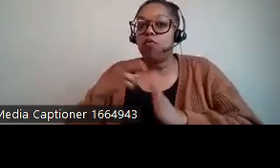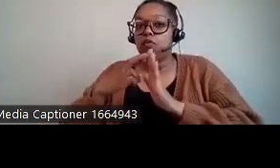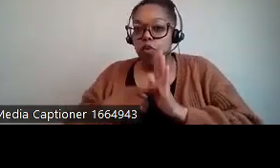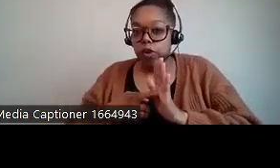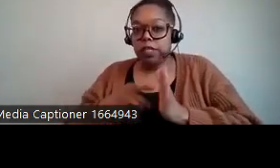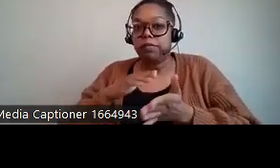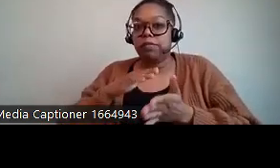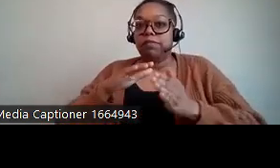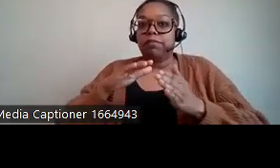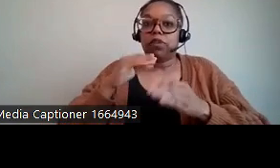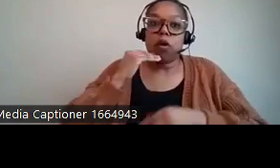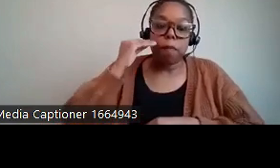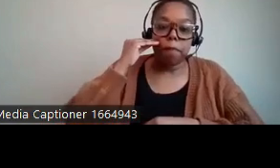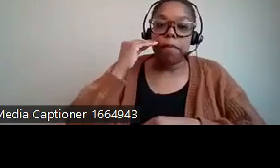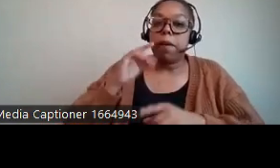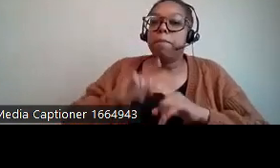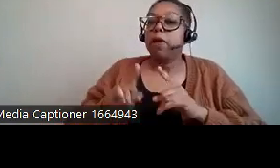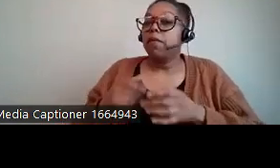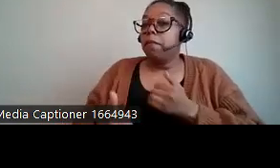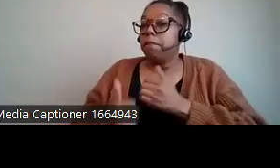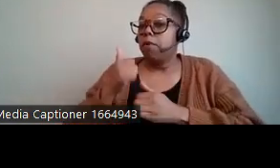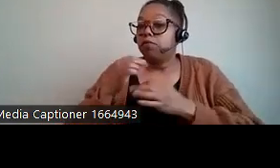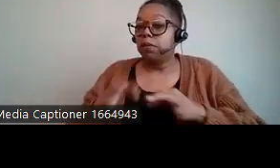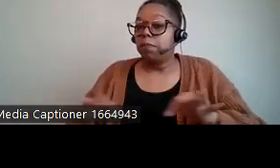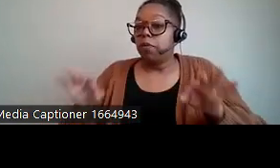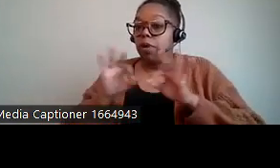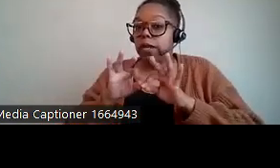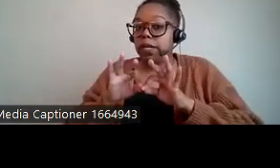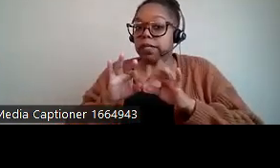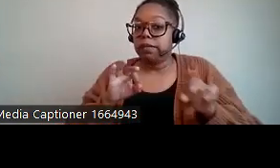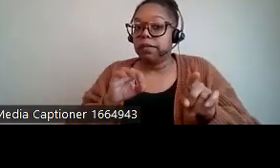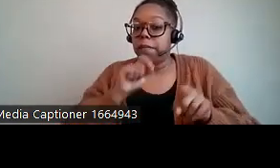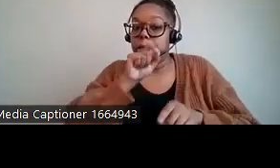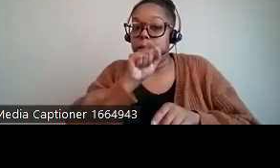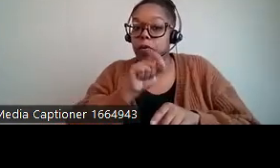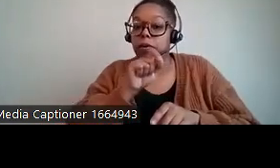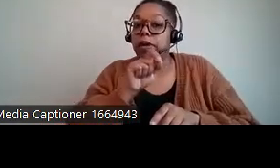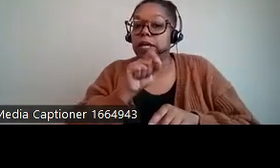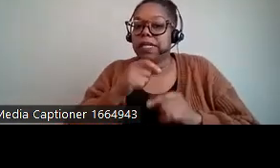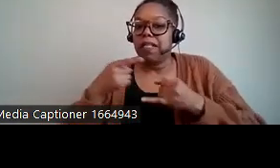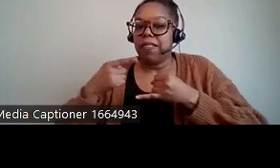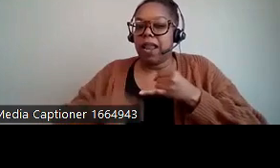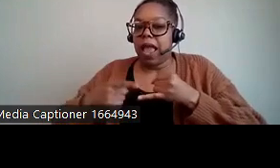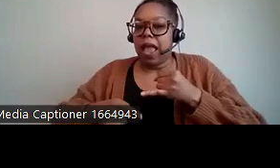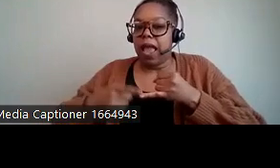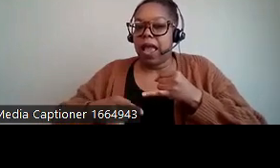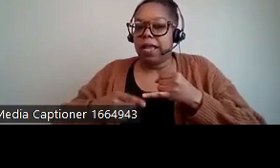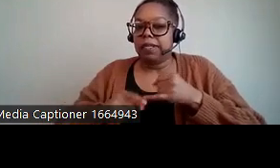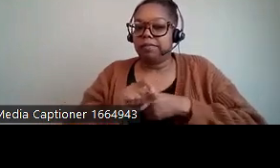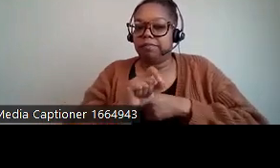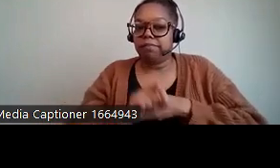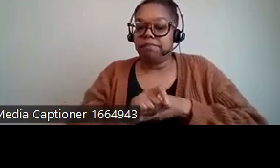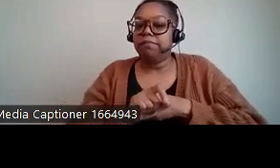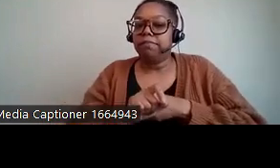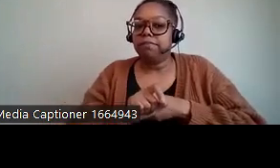But I think the most important bullet on this slide is that last one. And the reason why I